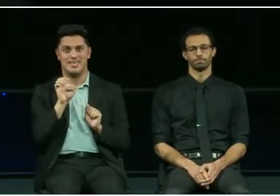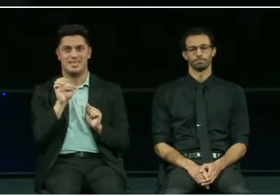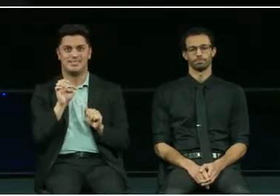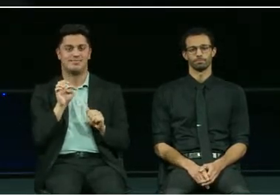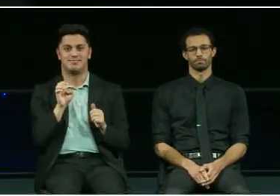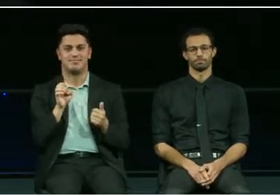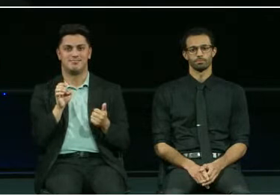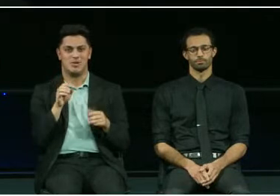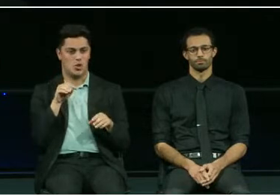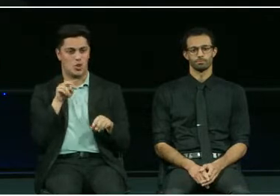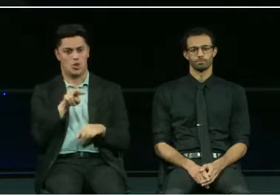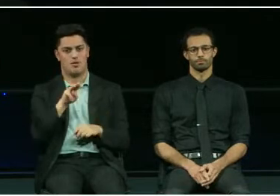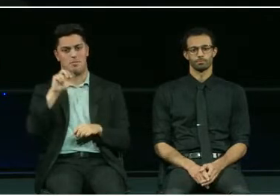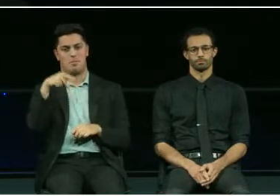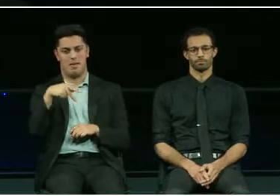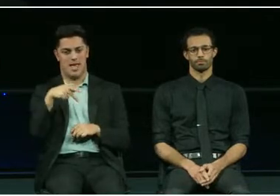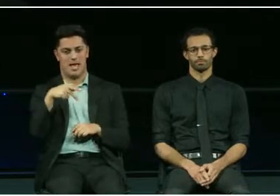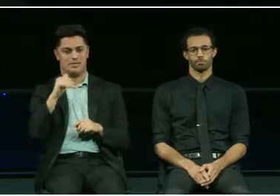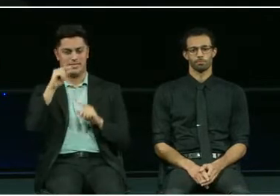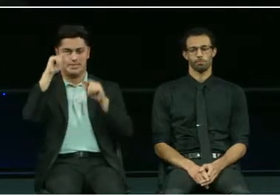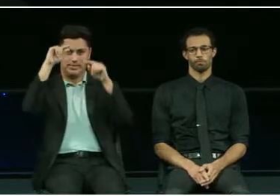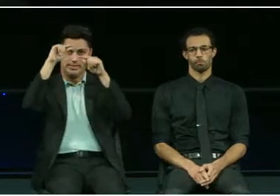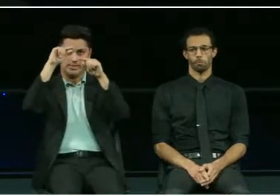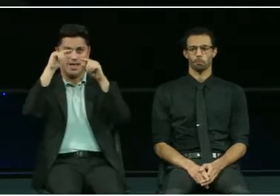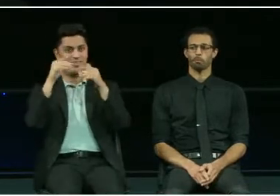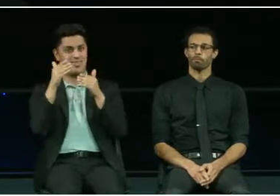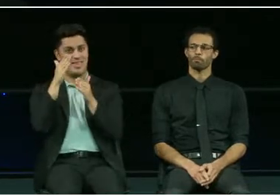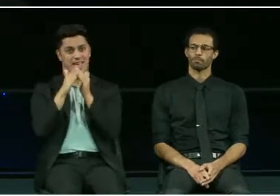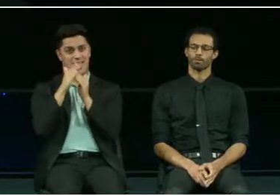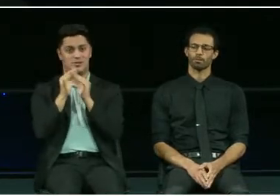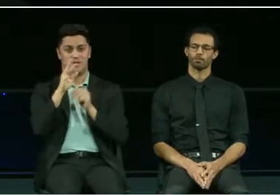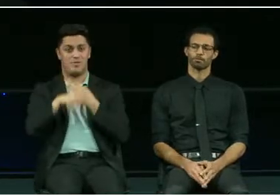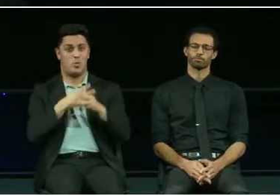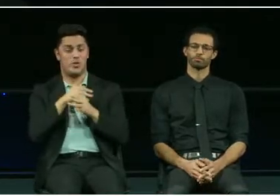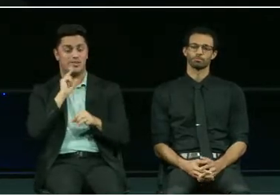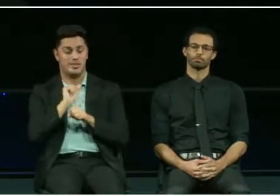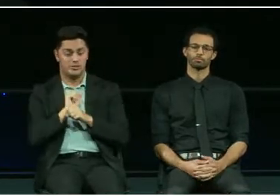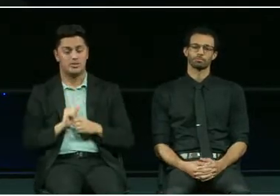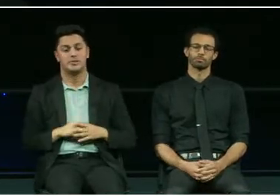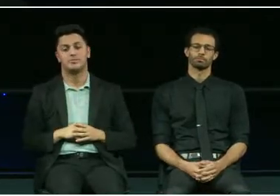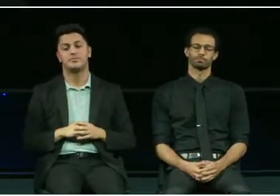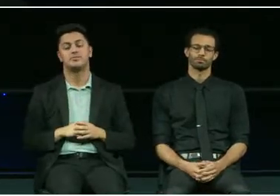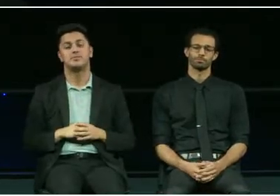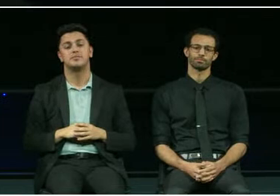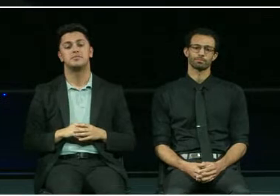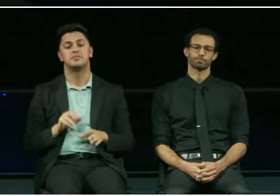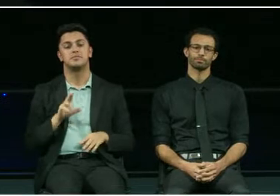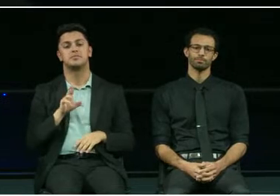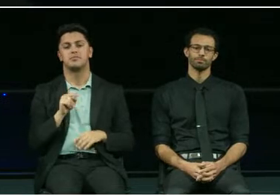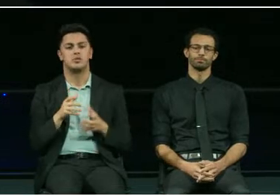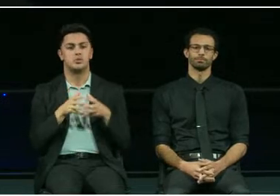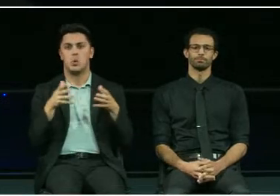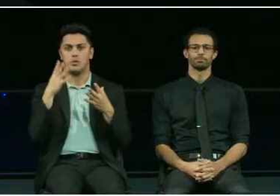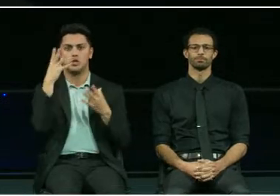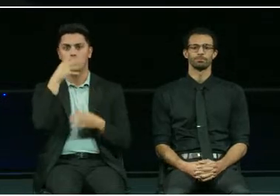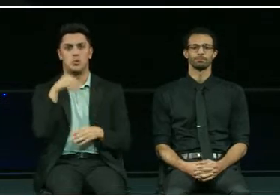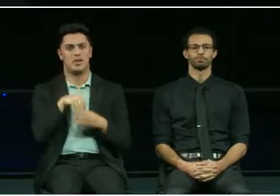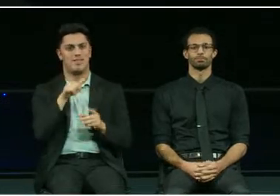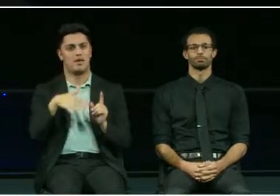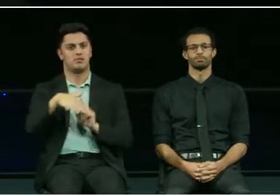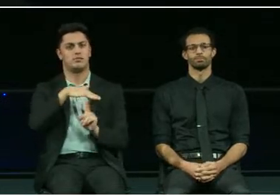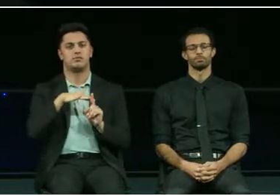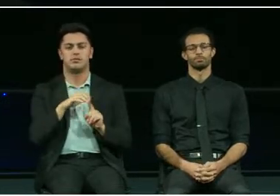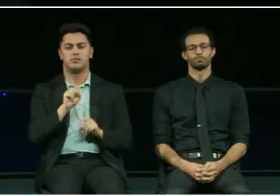like, you look on the map and it's like on the edge of the world, literally. But there's so much beauty in this landscape. It's